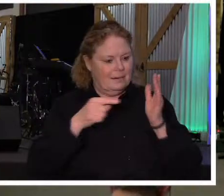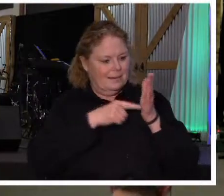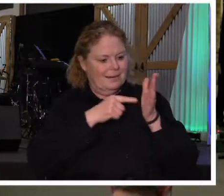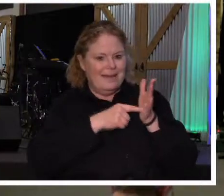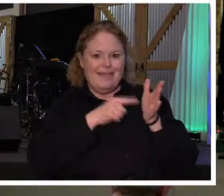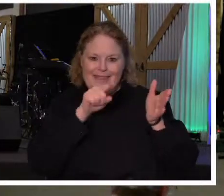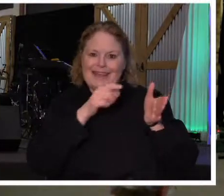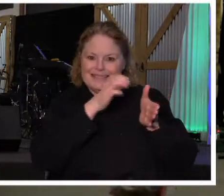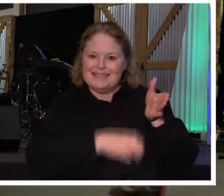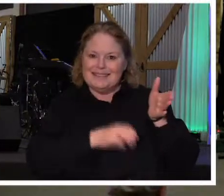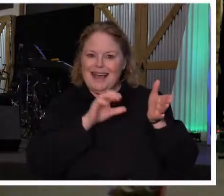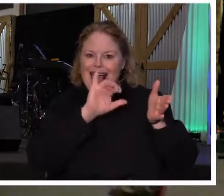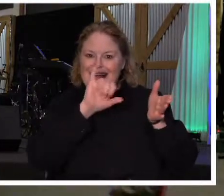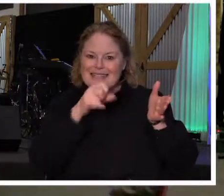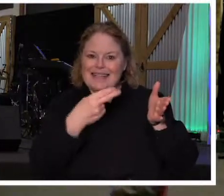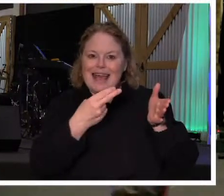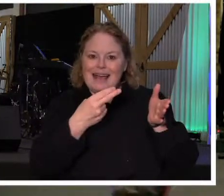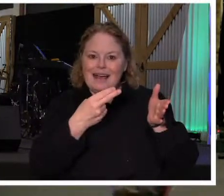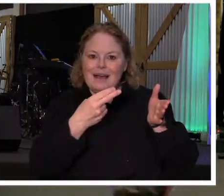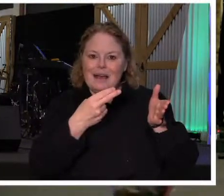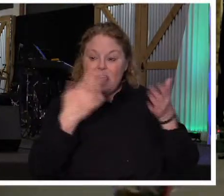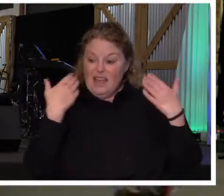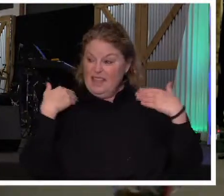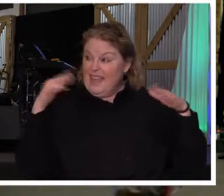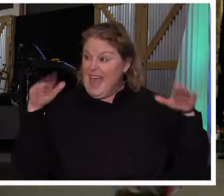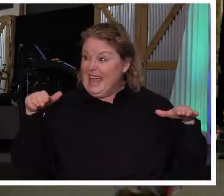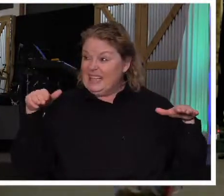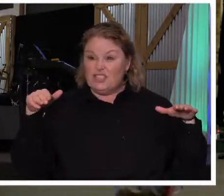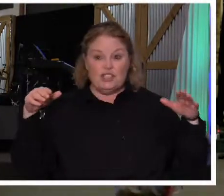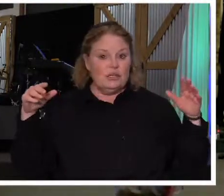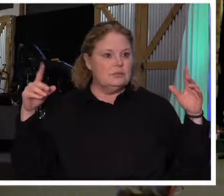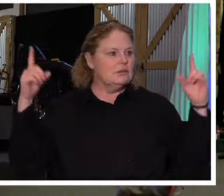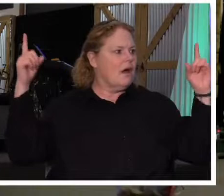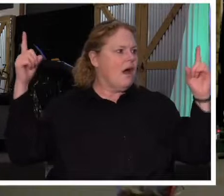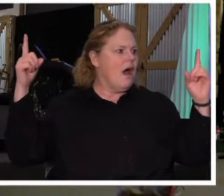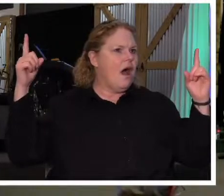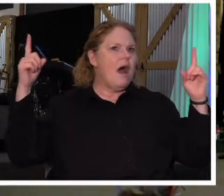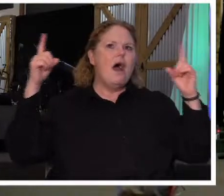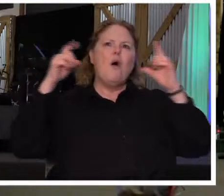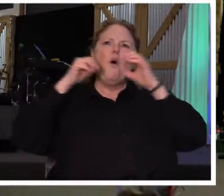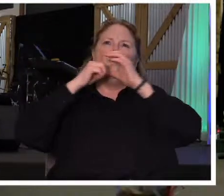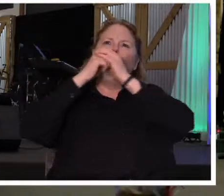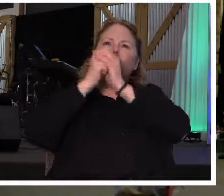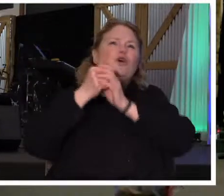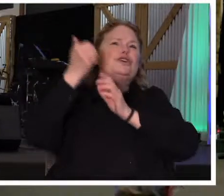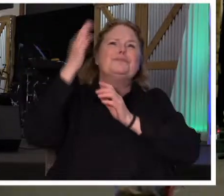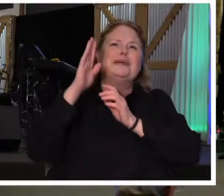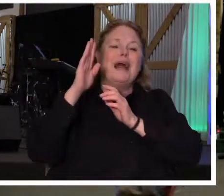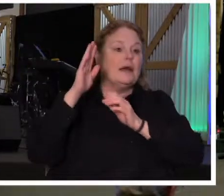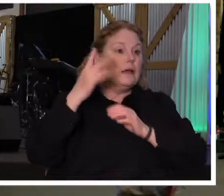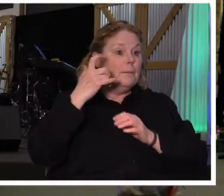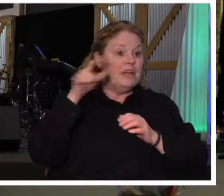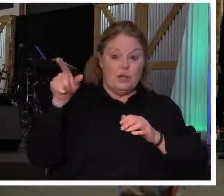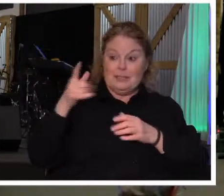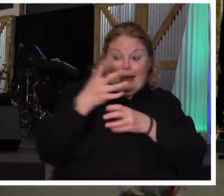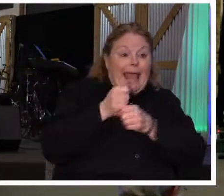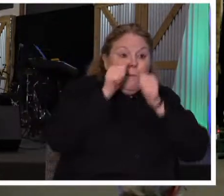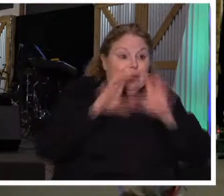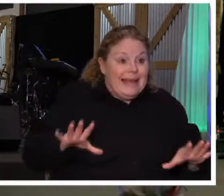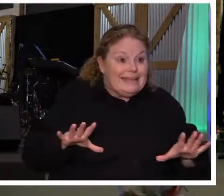here are the seraphim. And they are adoring God, not on the basis of a cost-benefit